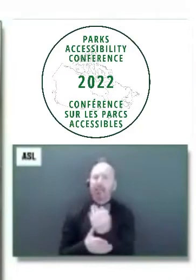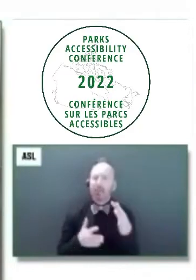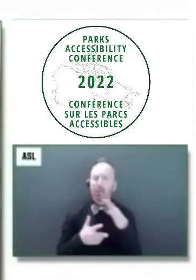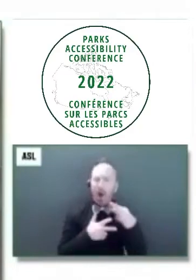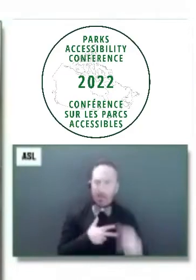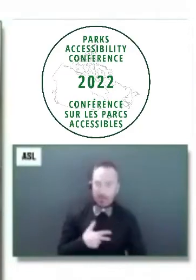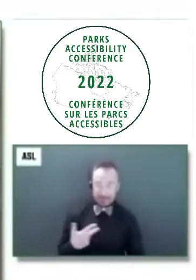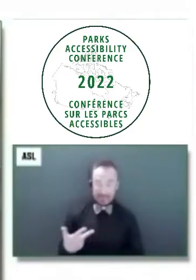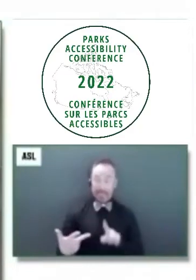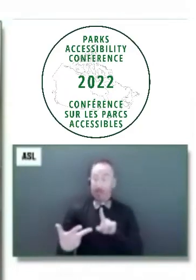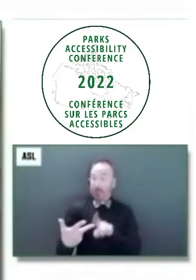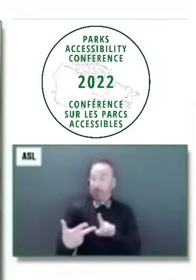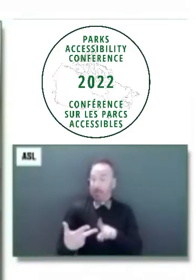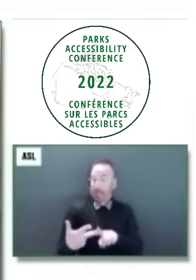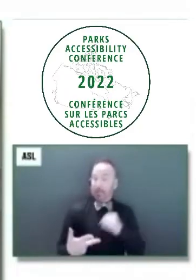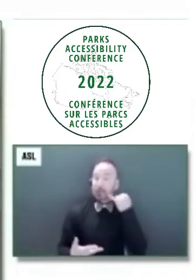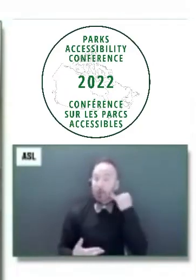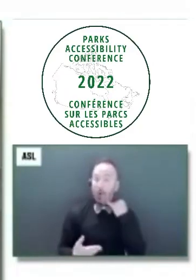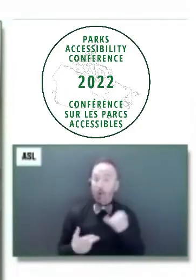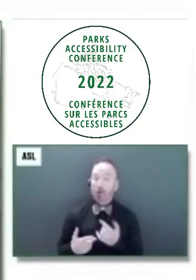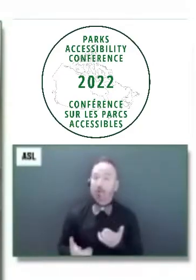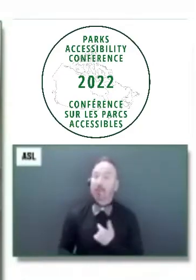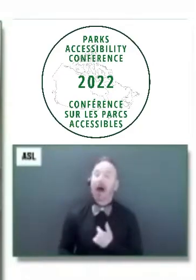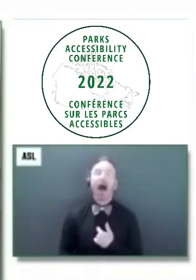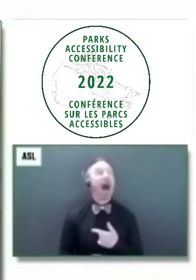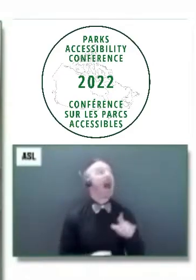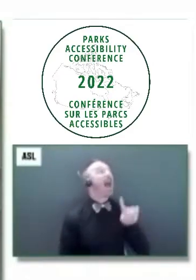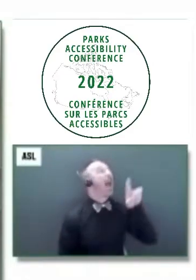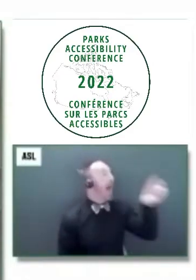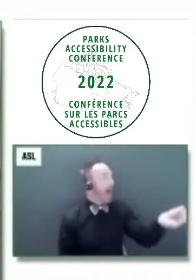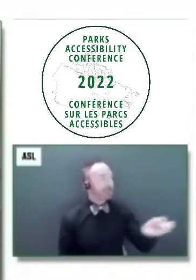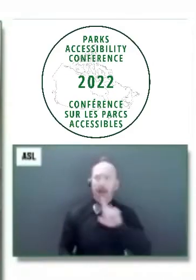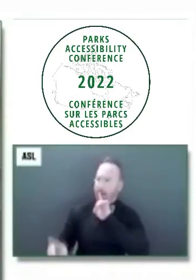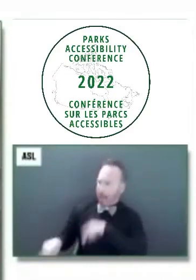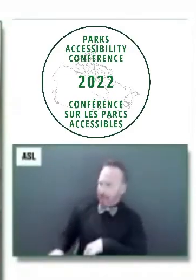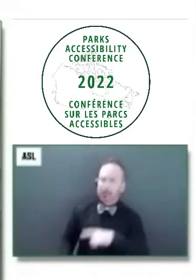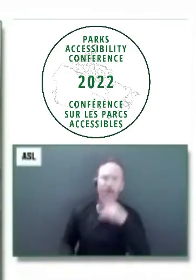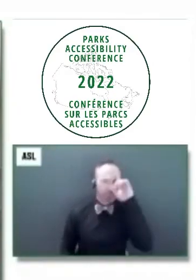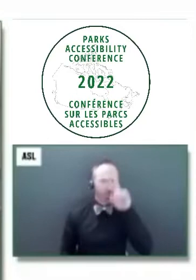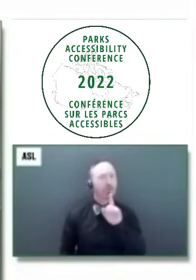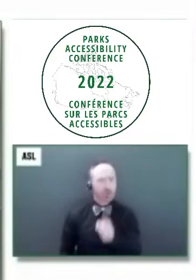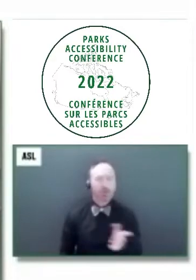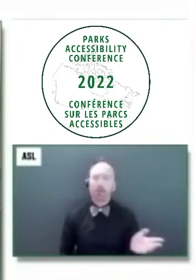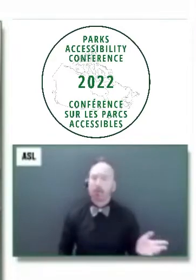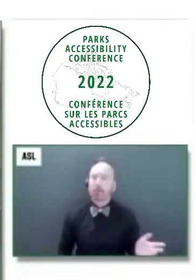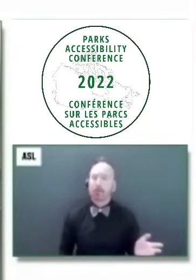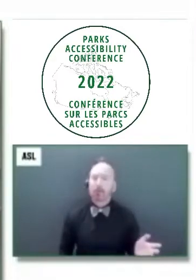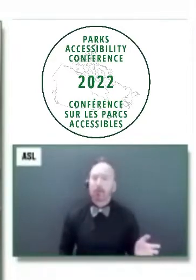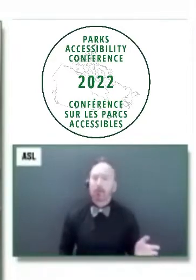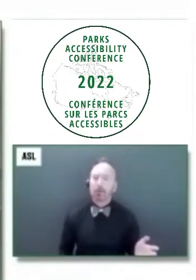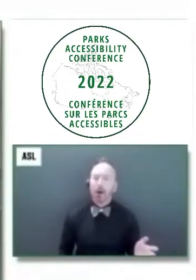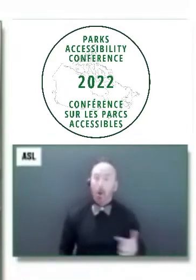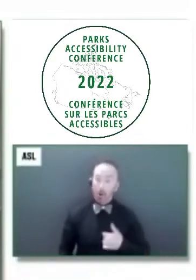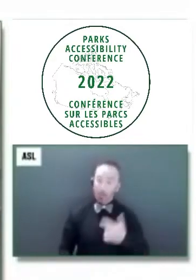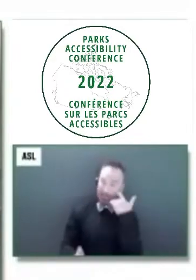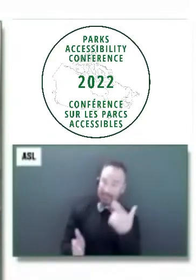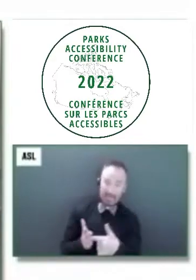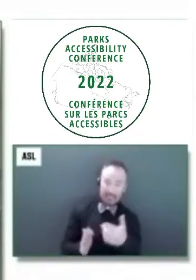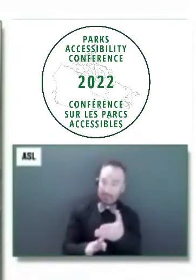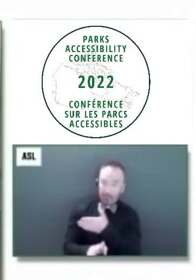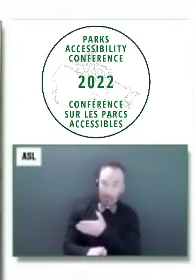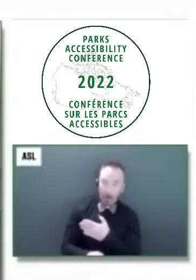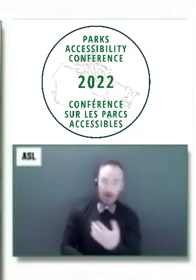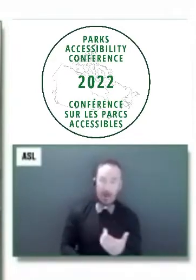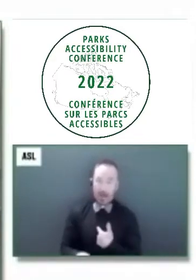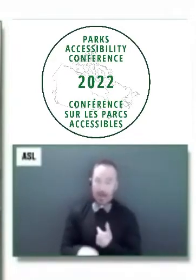if asked. They would also recognize up front that for many reasons, someone may not want to or be able to read a menu board.